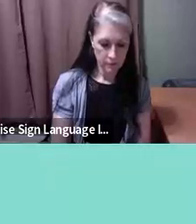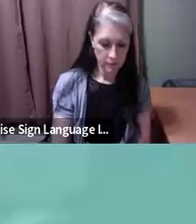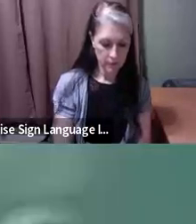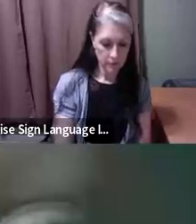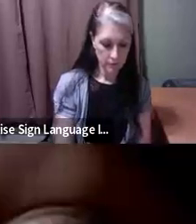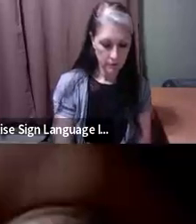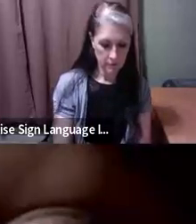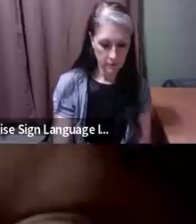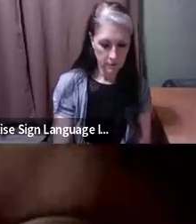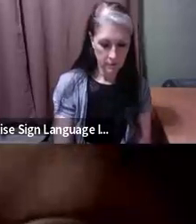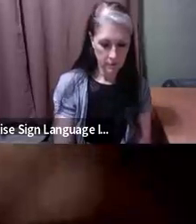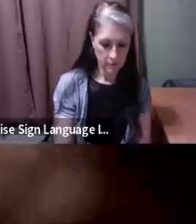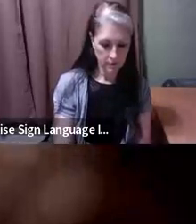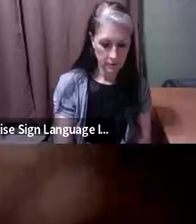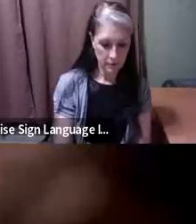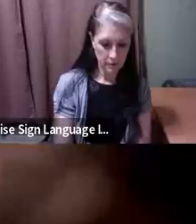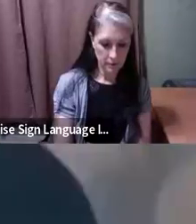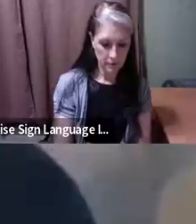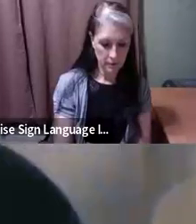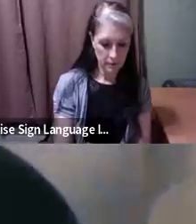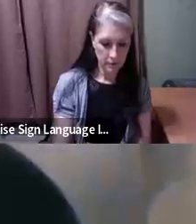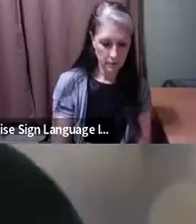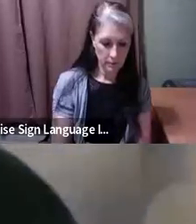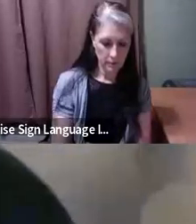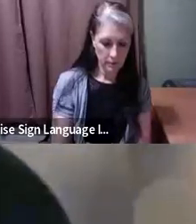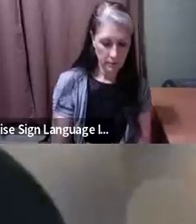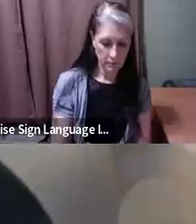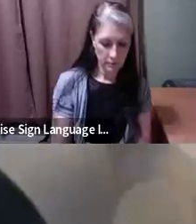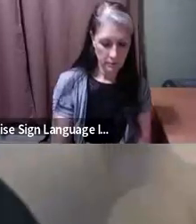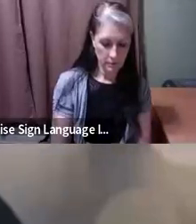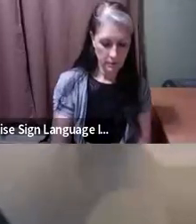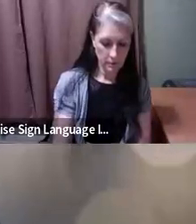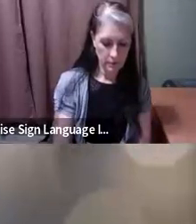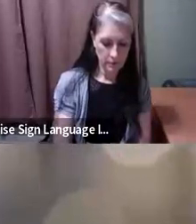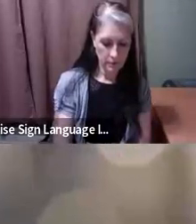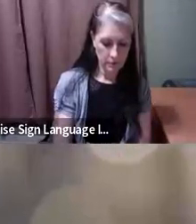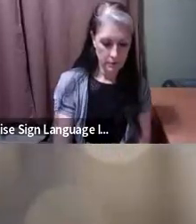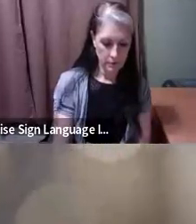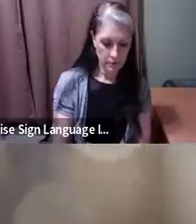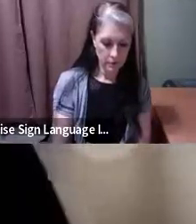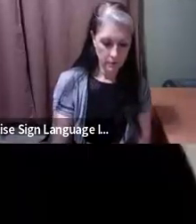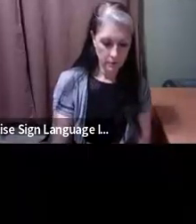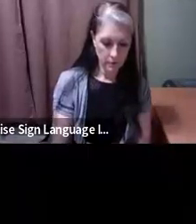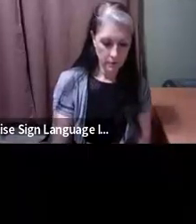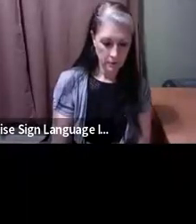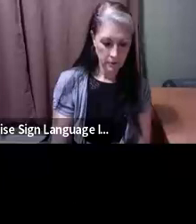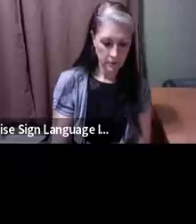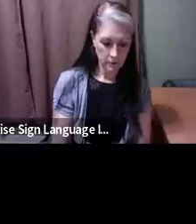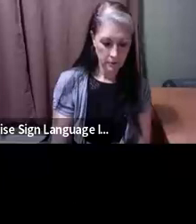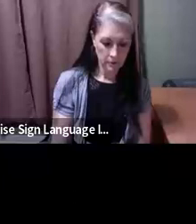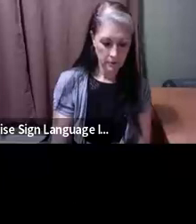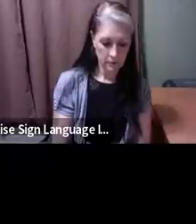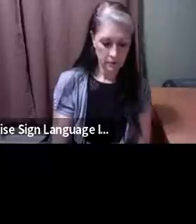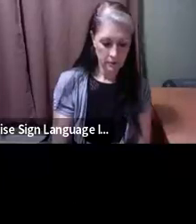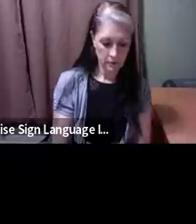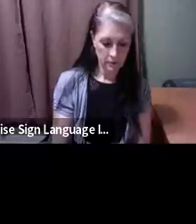Inequity is exacerbated for disabled people who are members of other minority groups. When you take racism, Add a